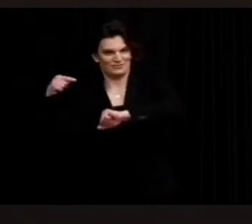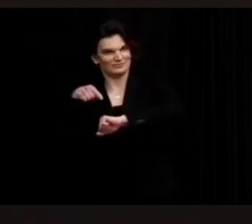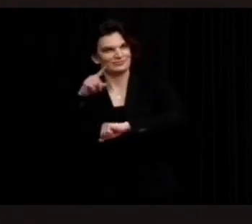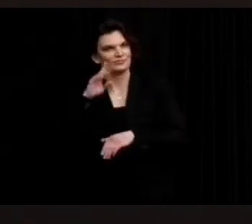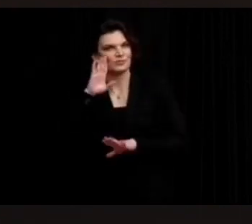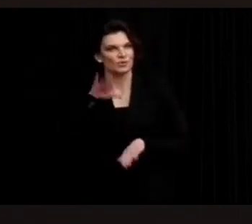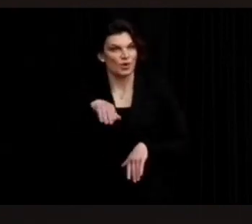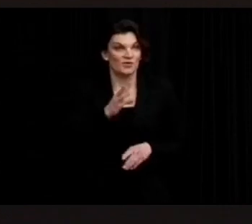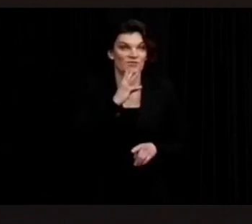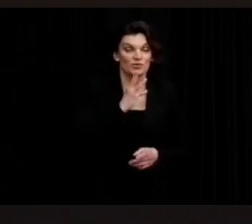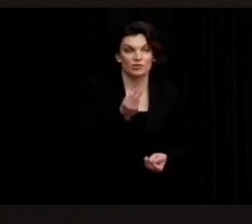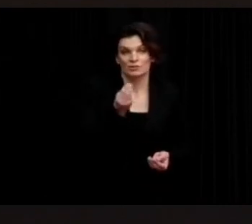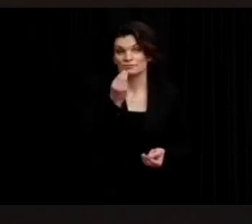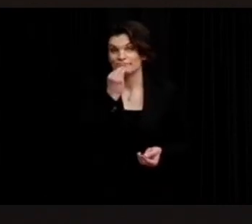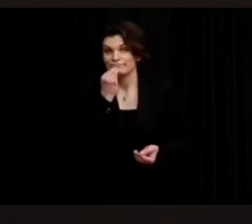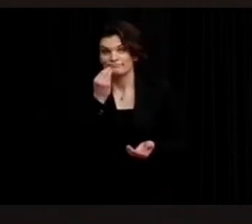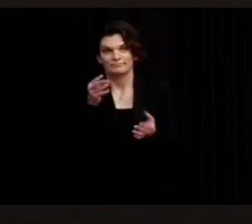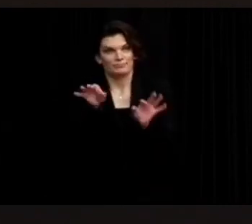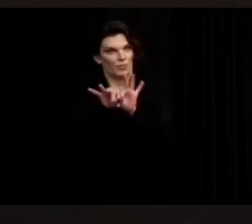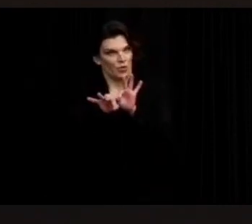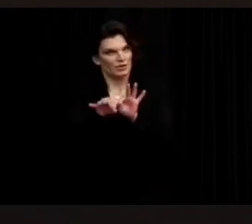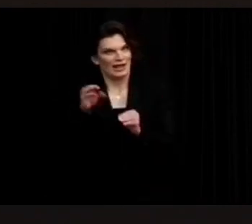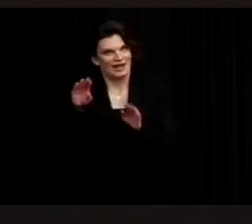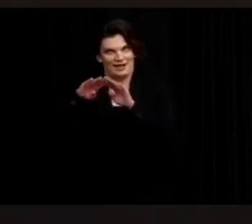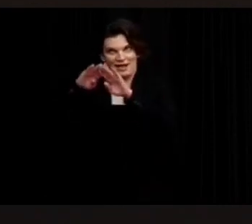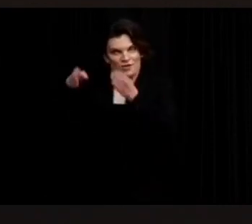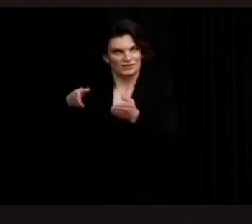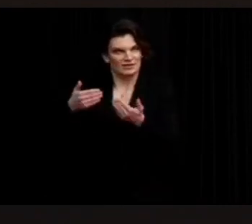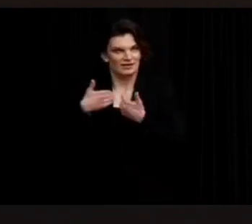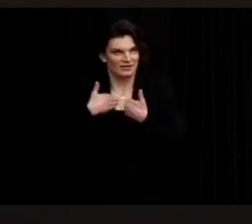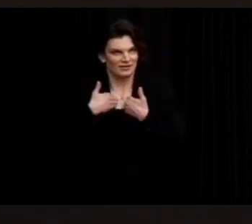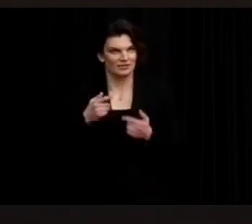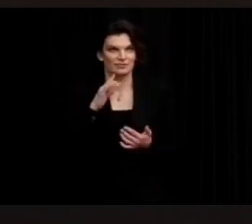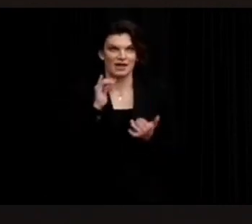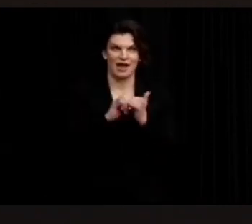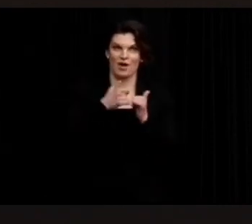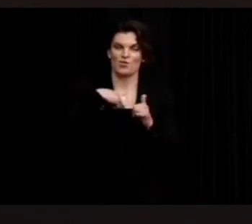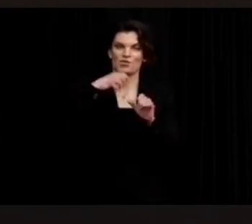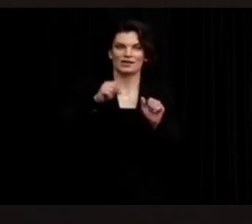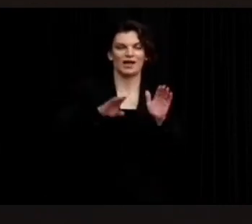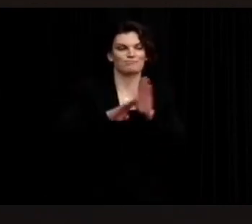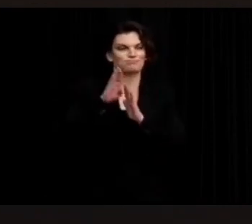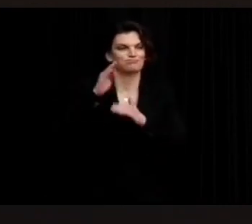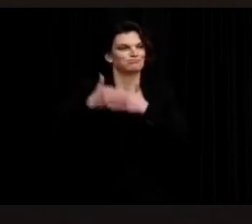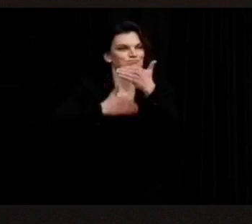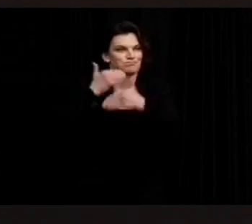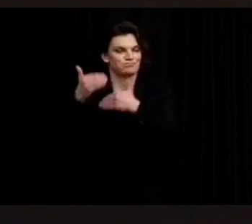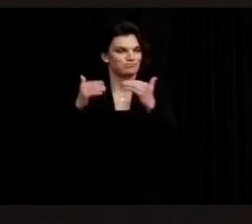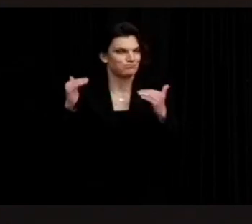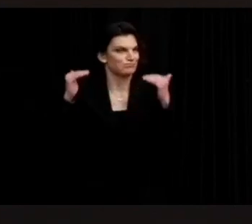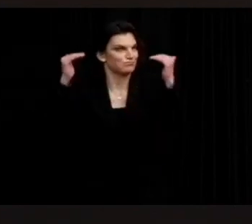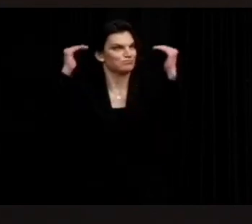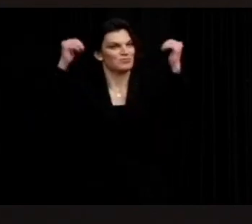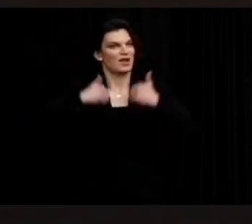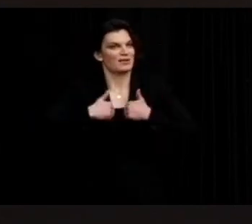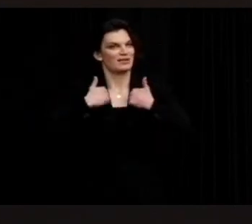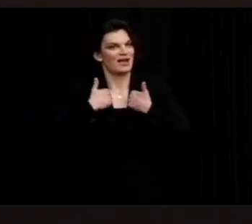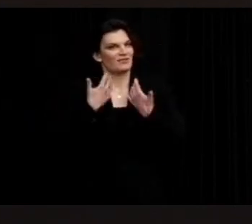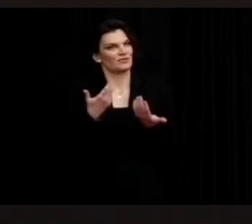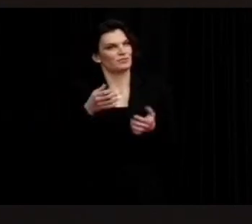and shelter, we can't function, much less live up to our goals and our best selves. A safe place to call